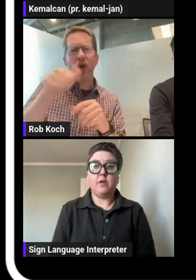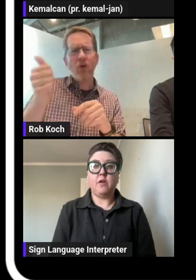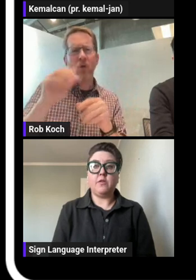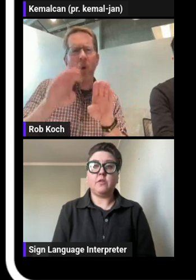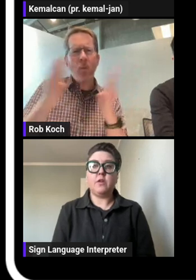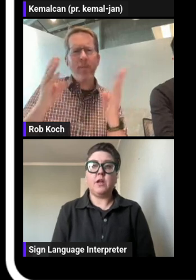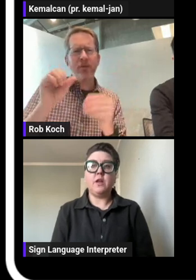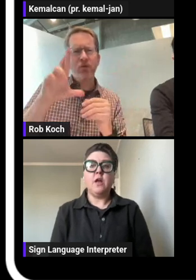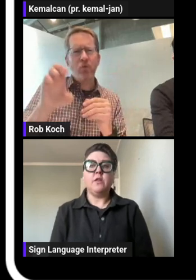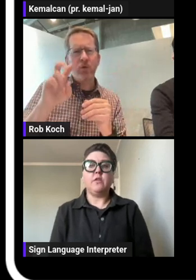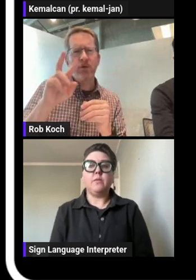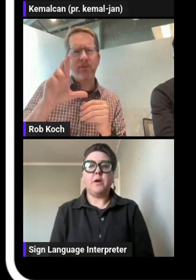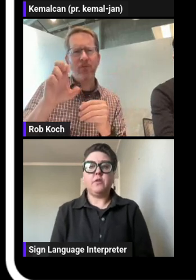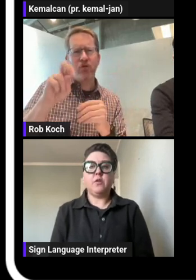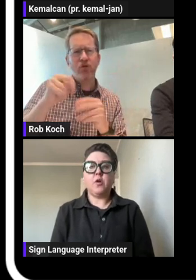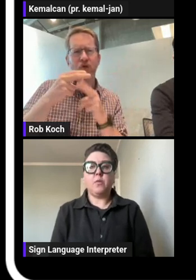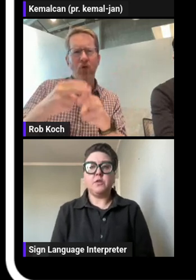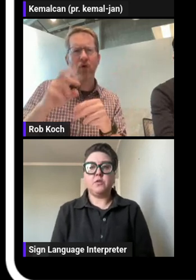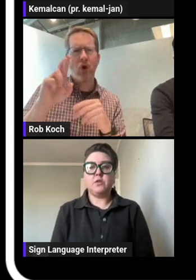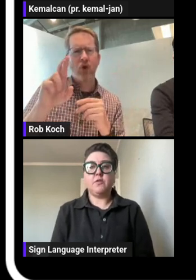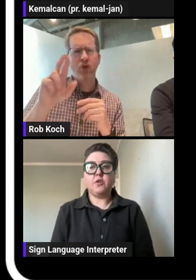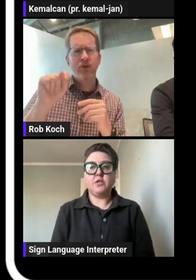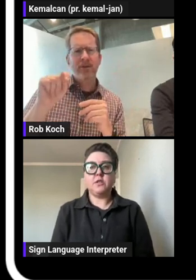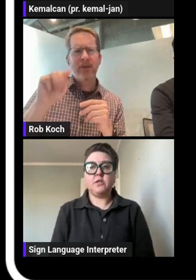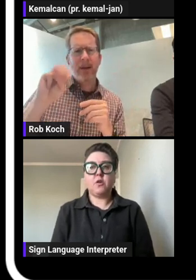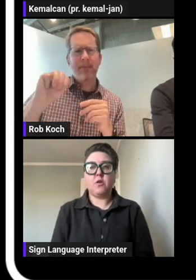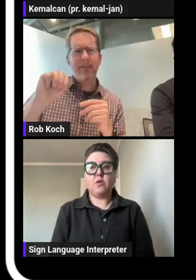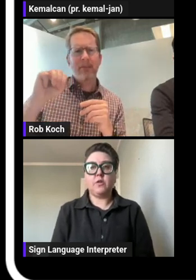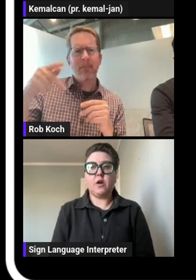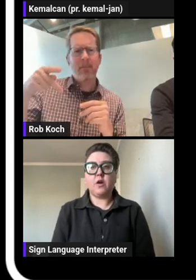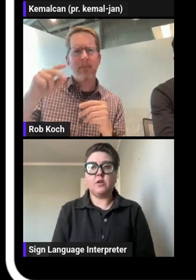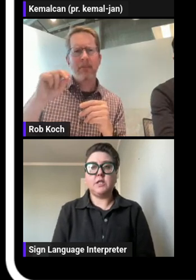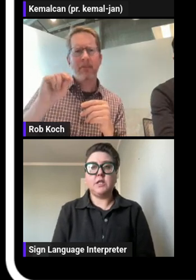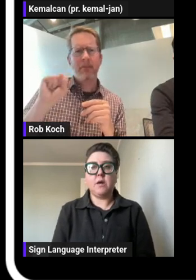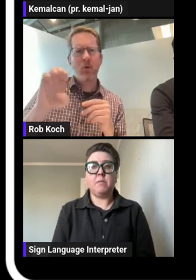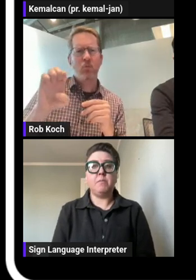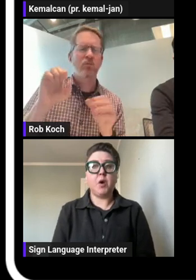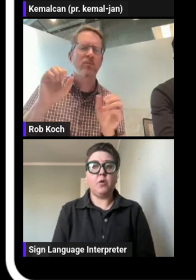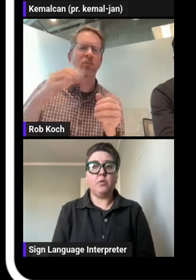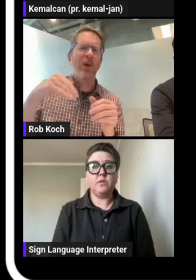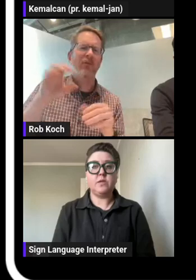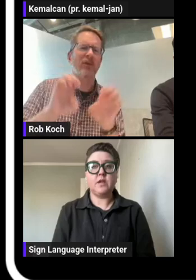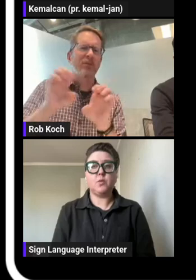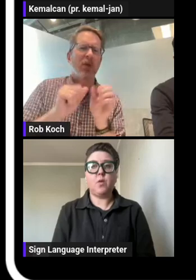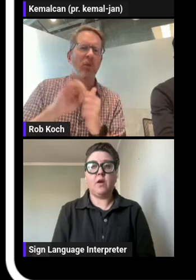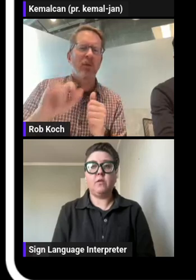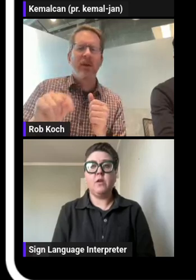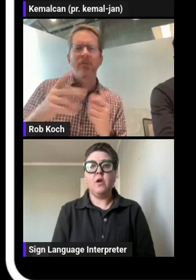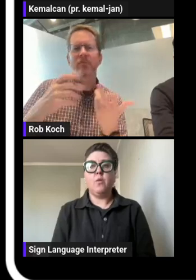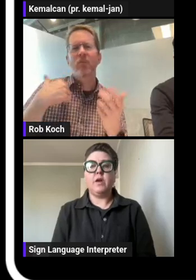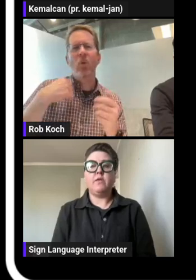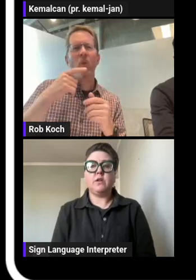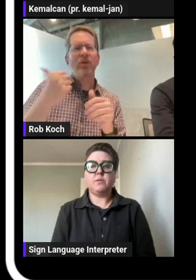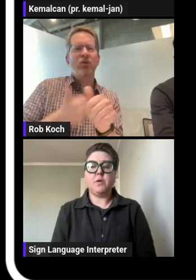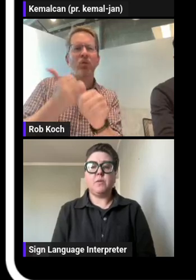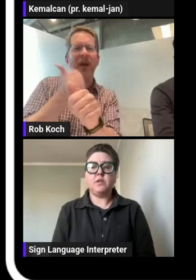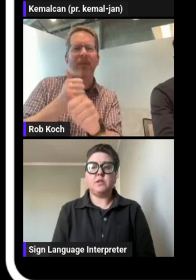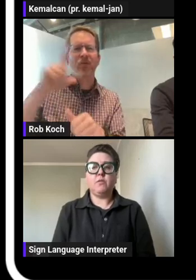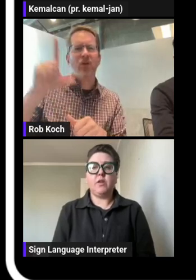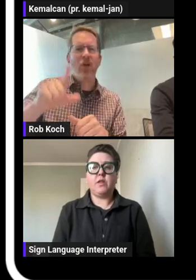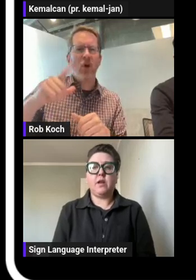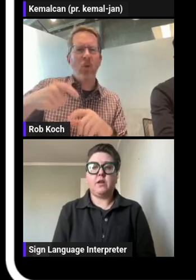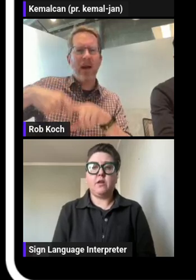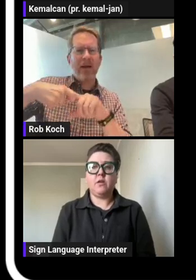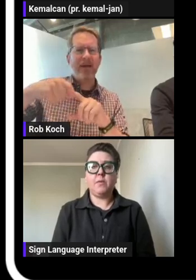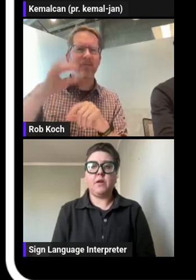up here on the screen. There's some other open source versions called RTM Pose as well. We haven't